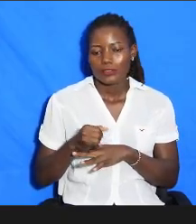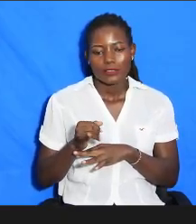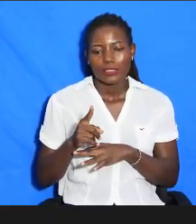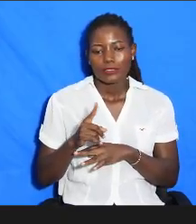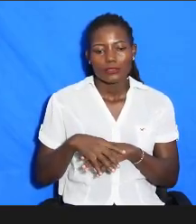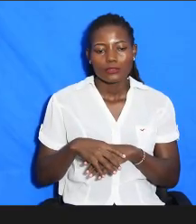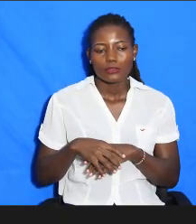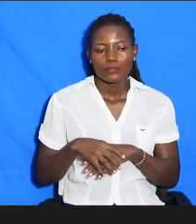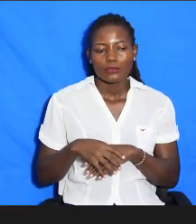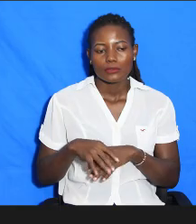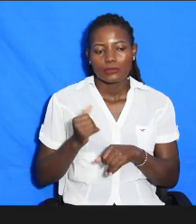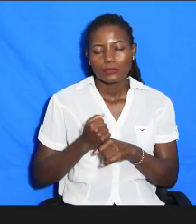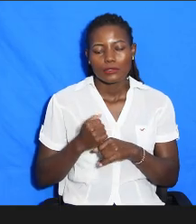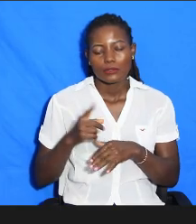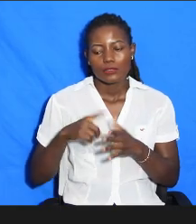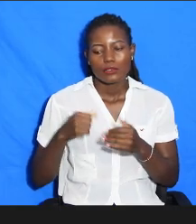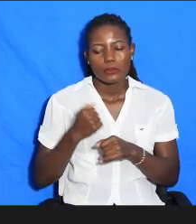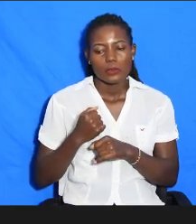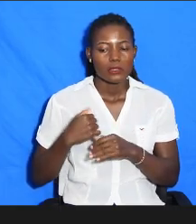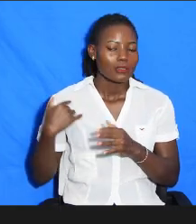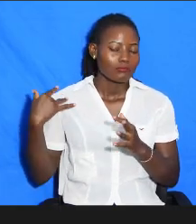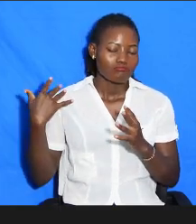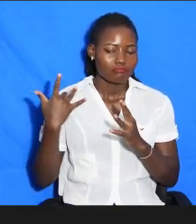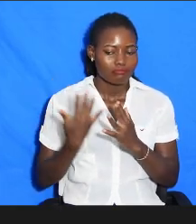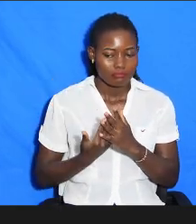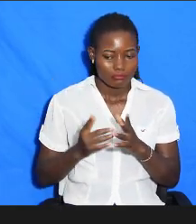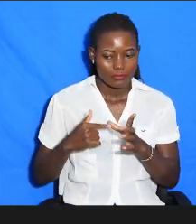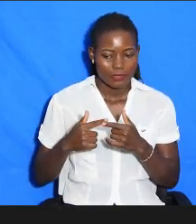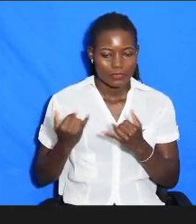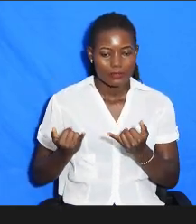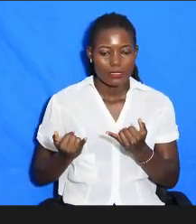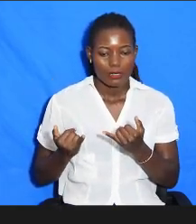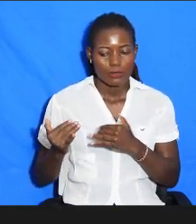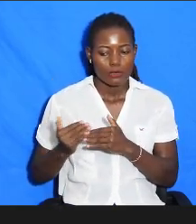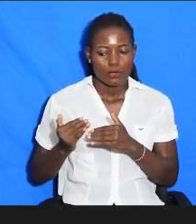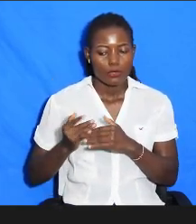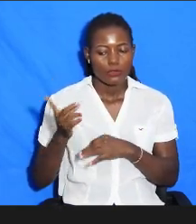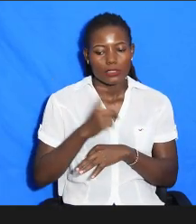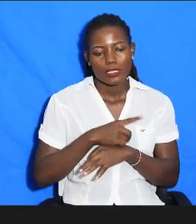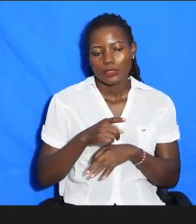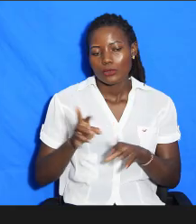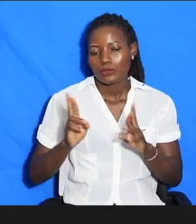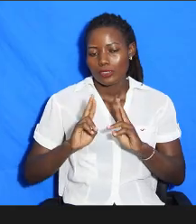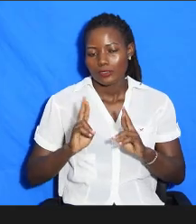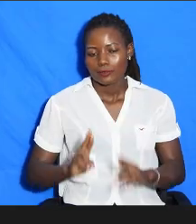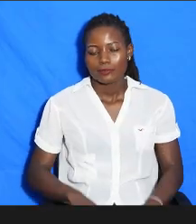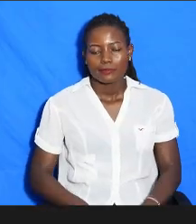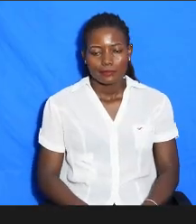you maintaining what you've been doing all through, and then now towards now the championships or towards the day, you are ready to go.